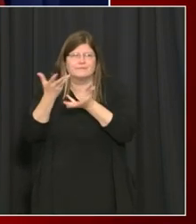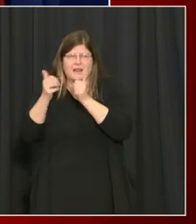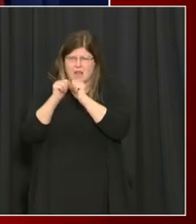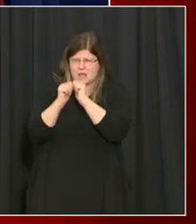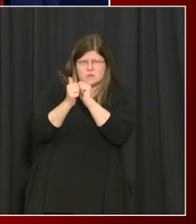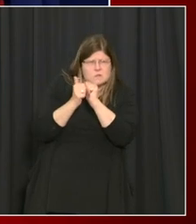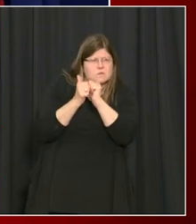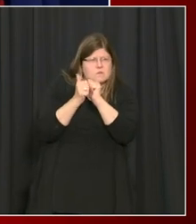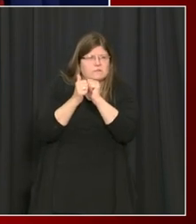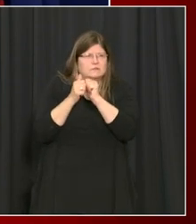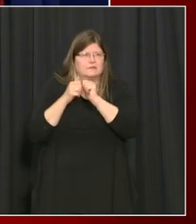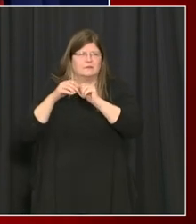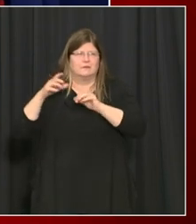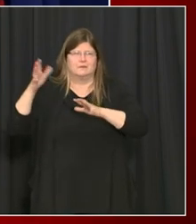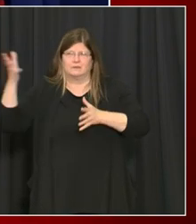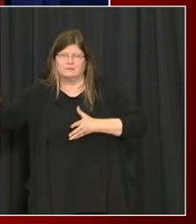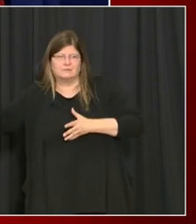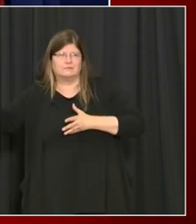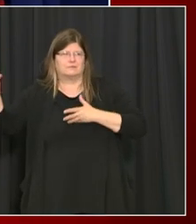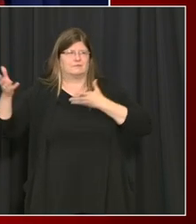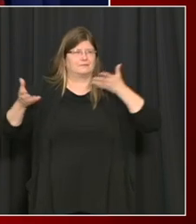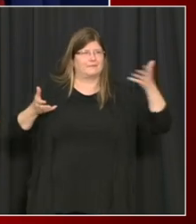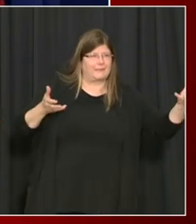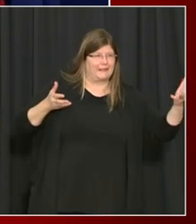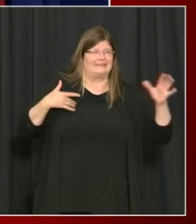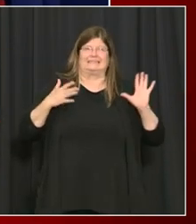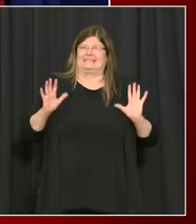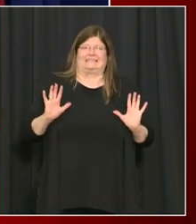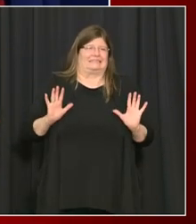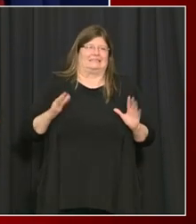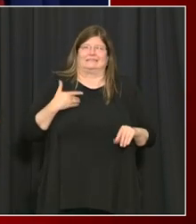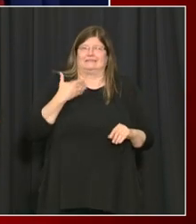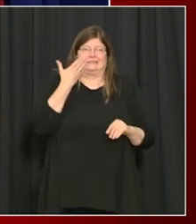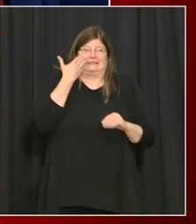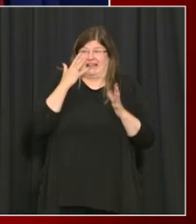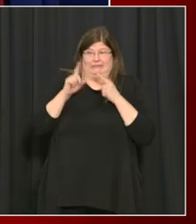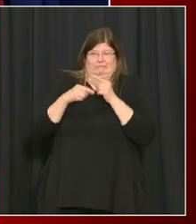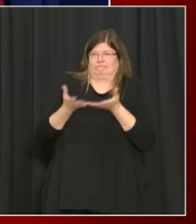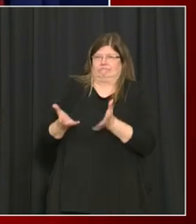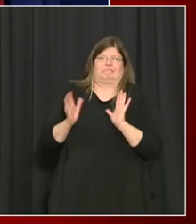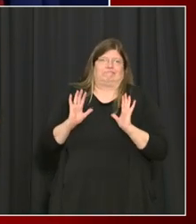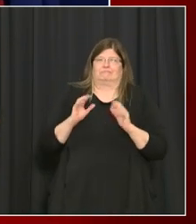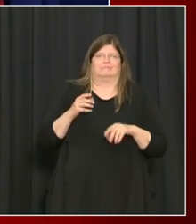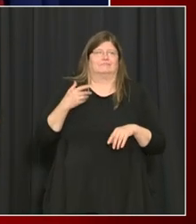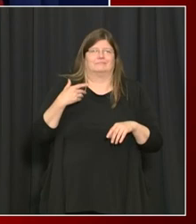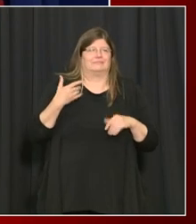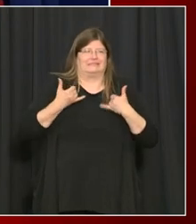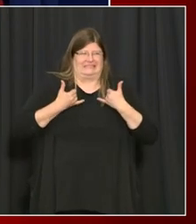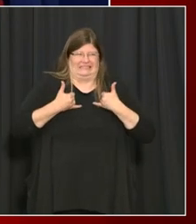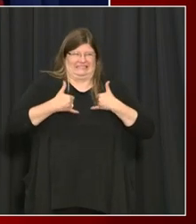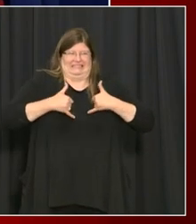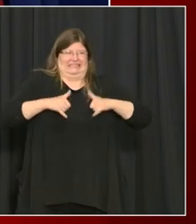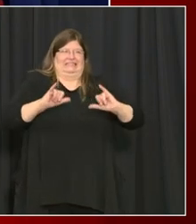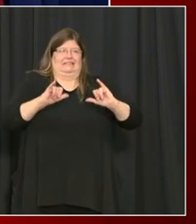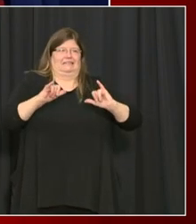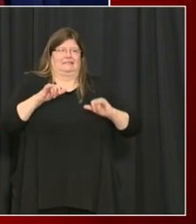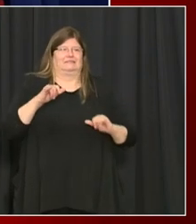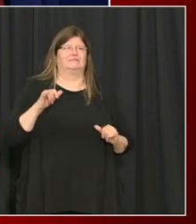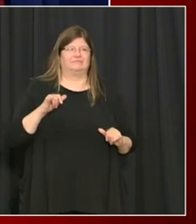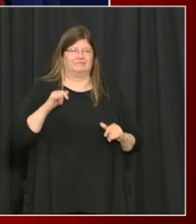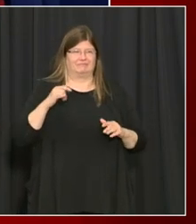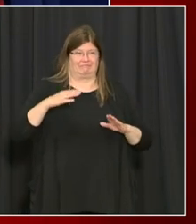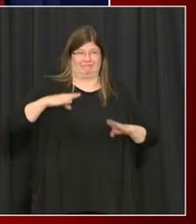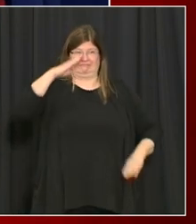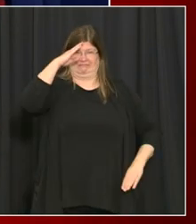the federal lands, and I don't know what exactly is proposed in the Salute to America. So that will be a discussion we have with Interior.